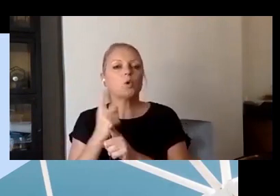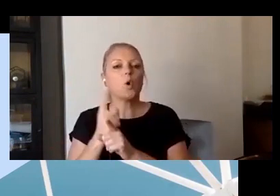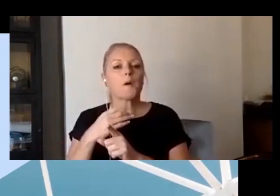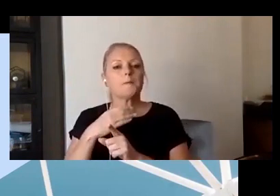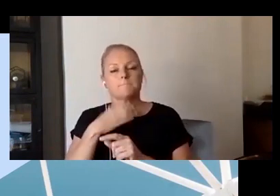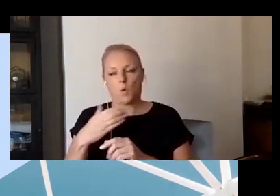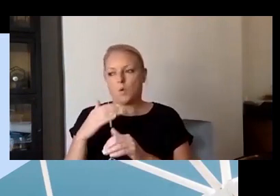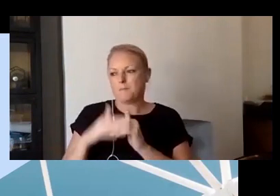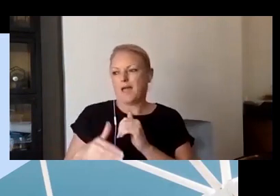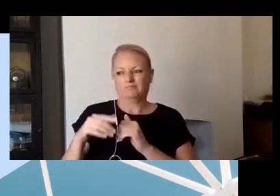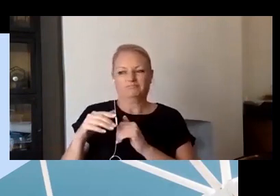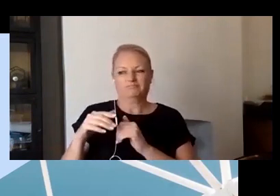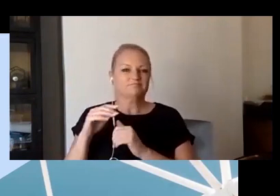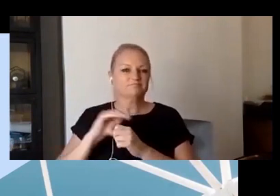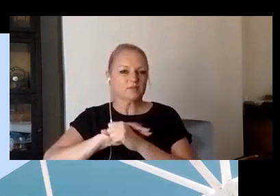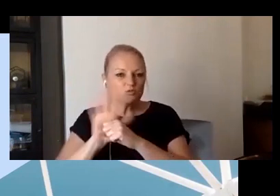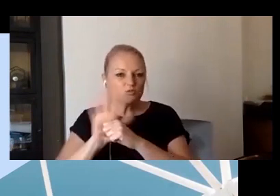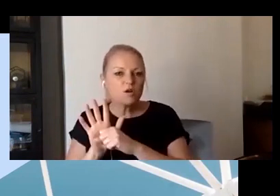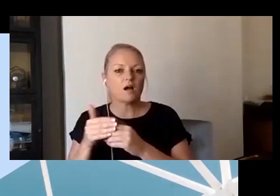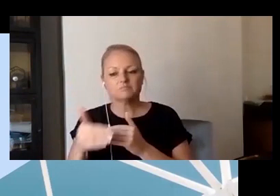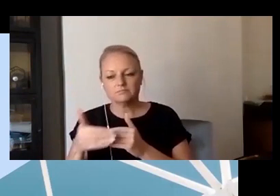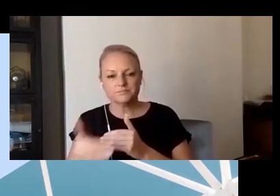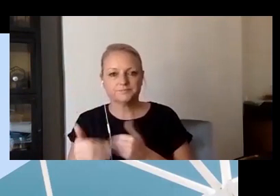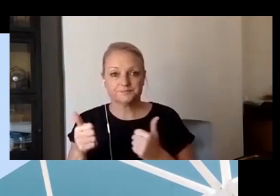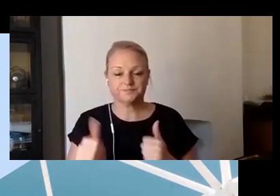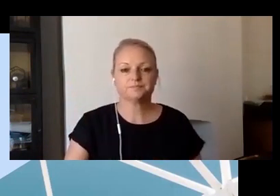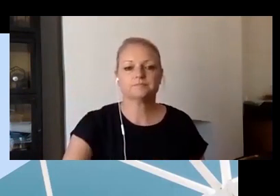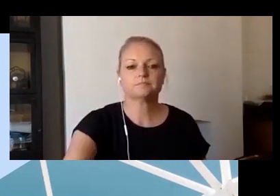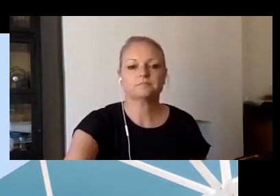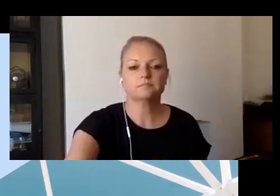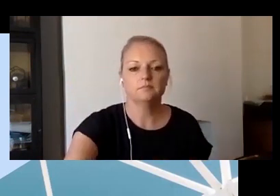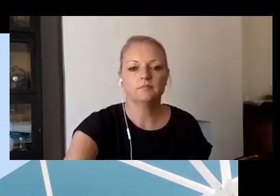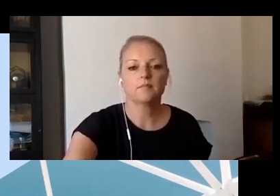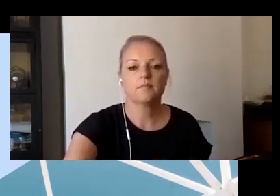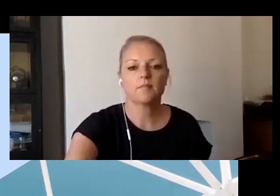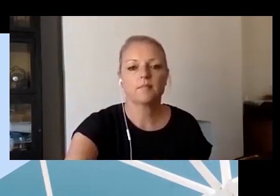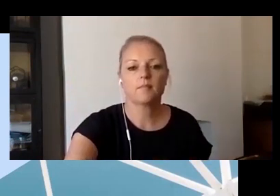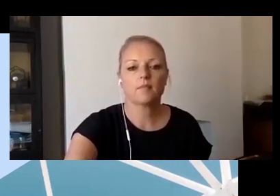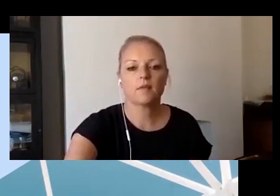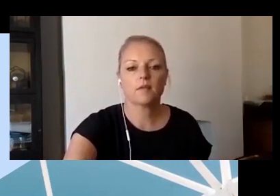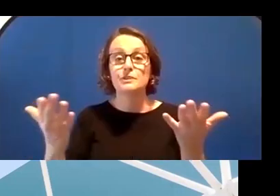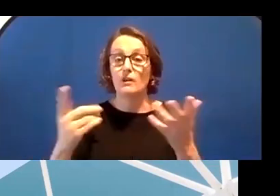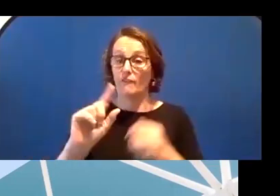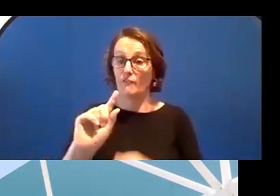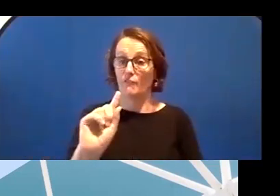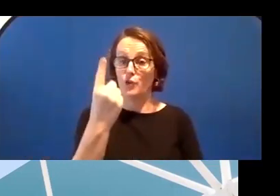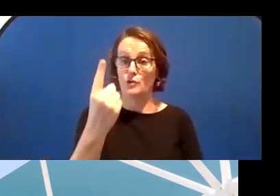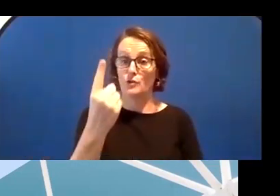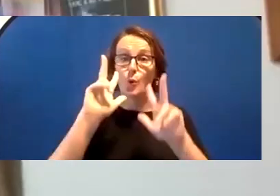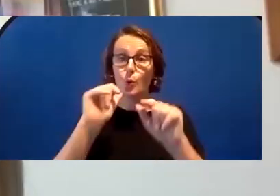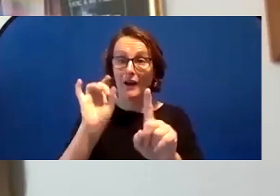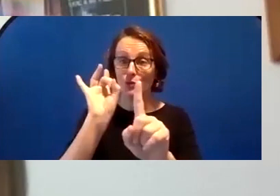some resources for further support as well. So first up, taking care of